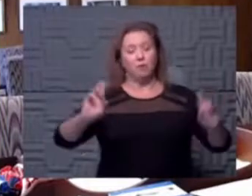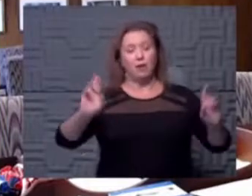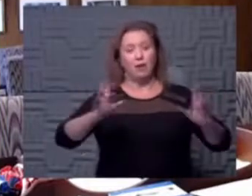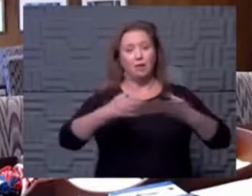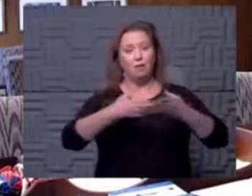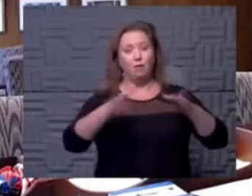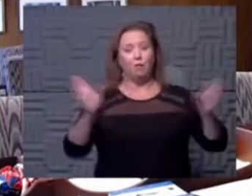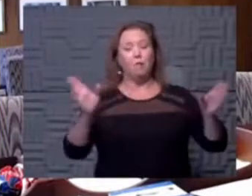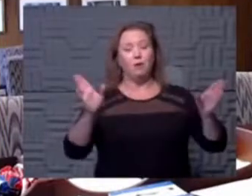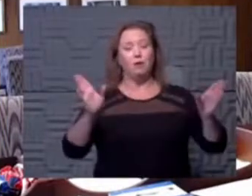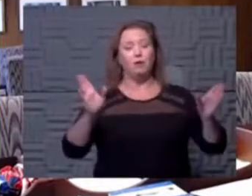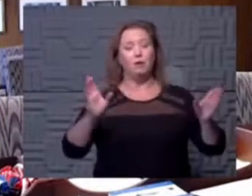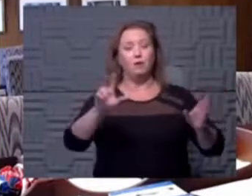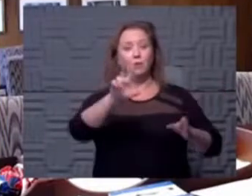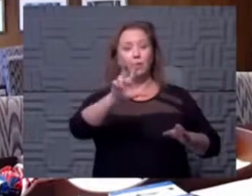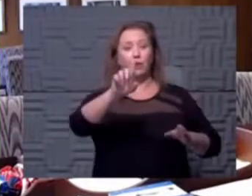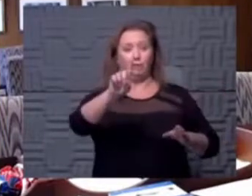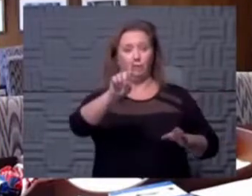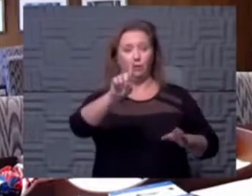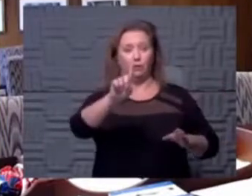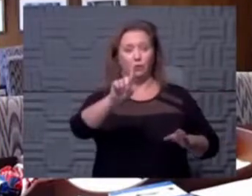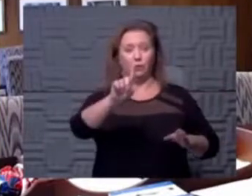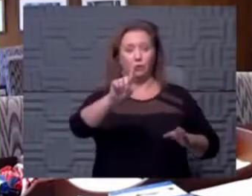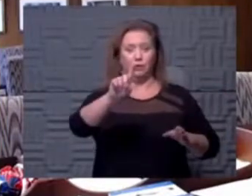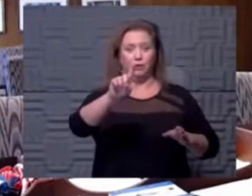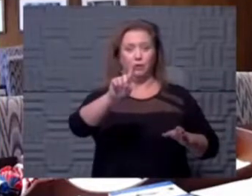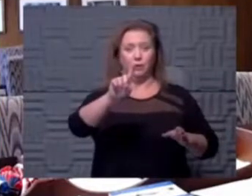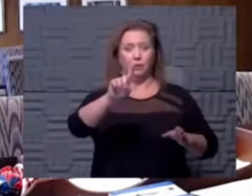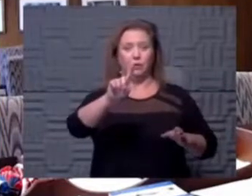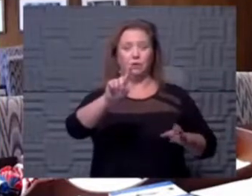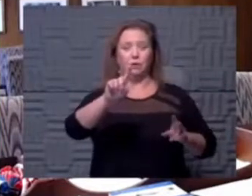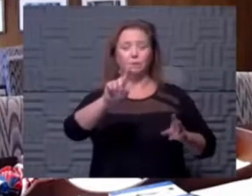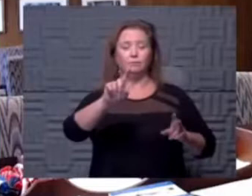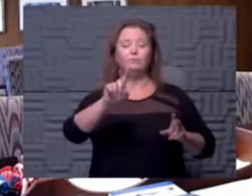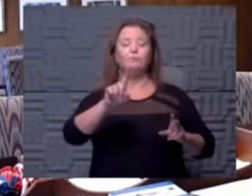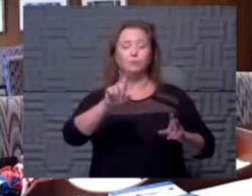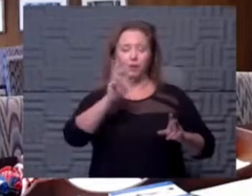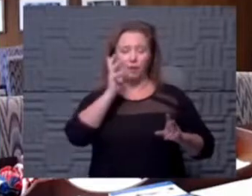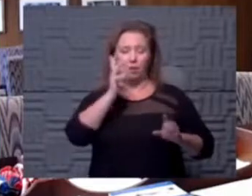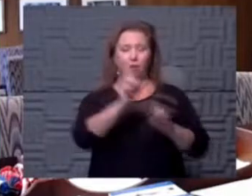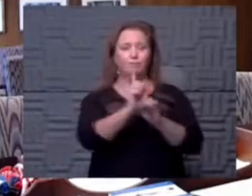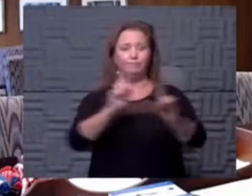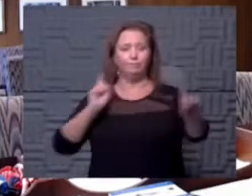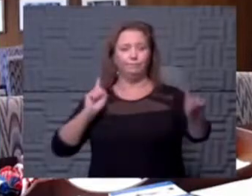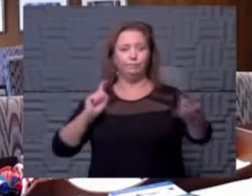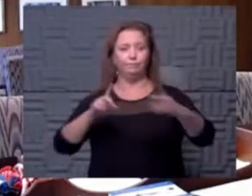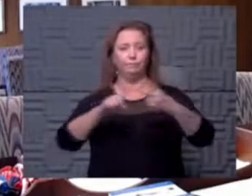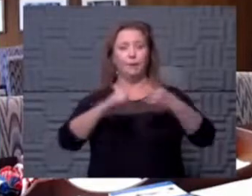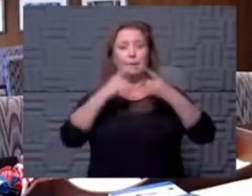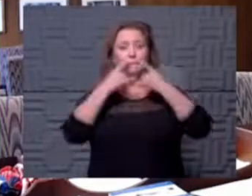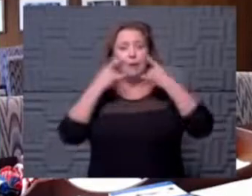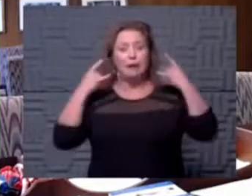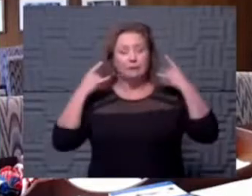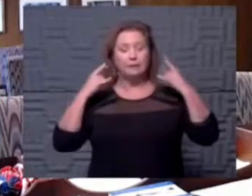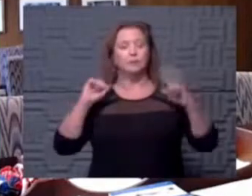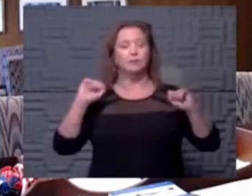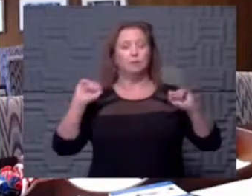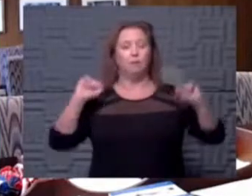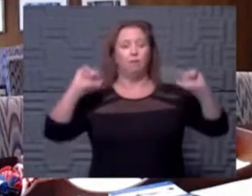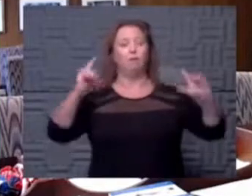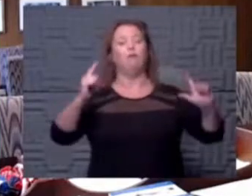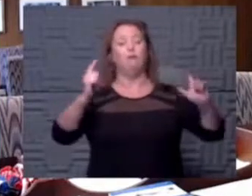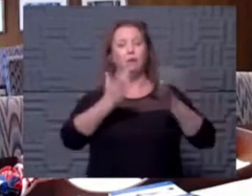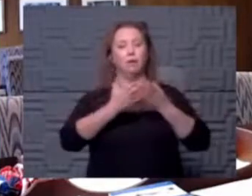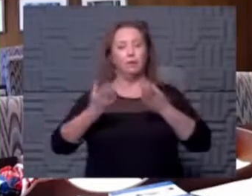that on the 31st, observing social distancing, masking, all of those things